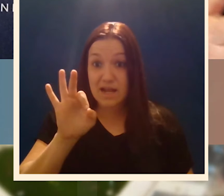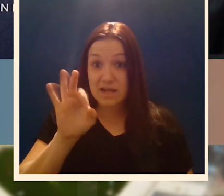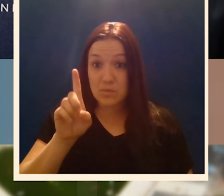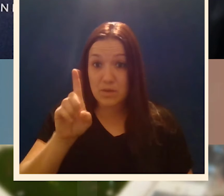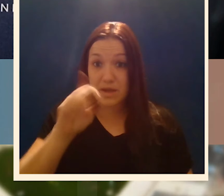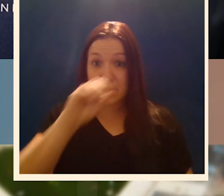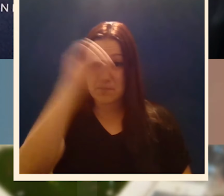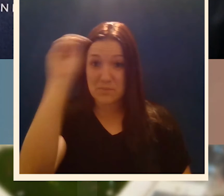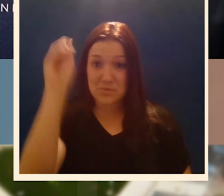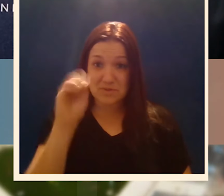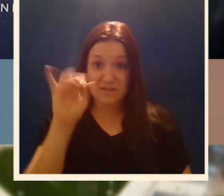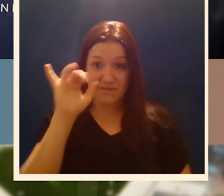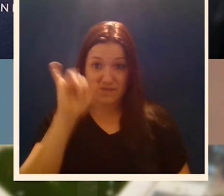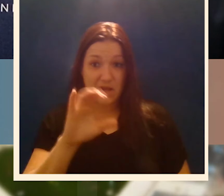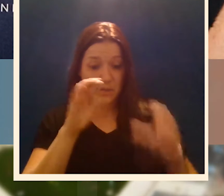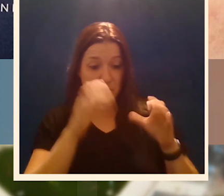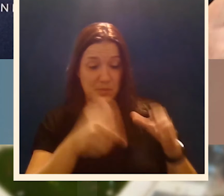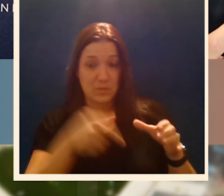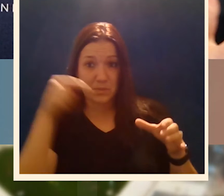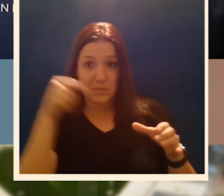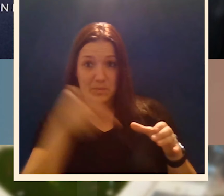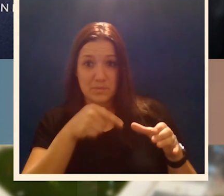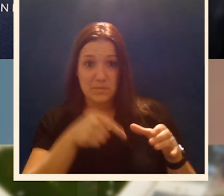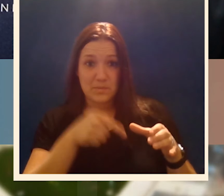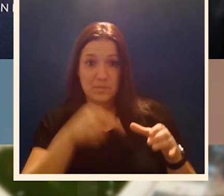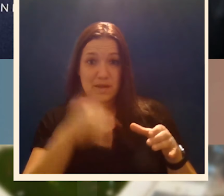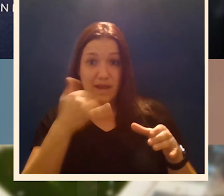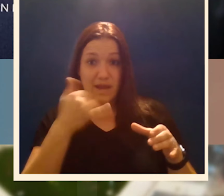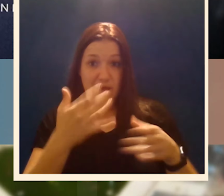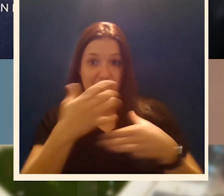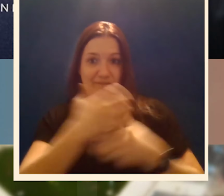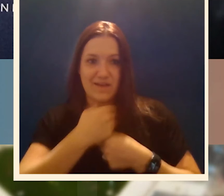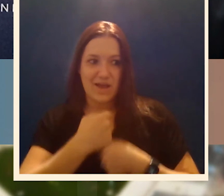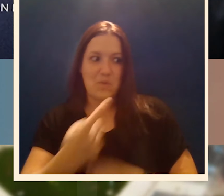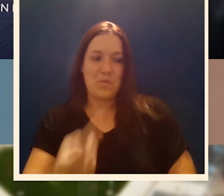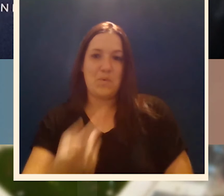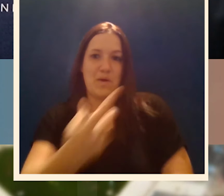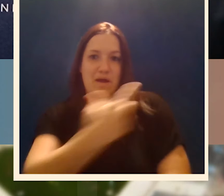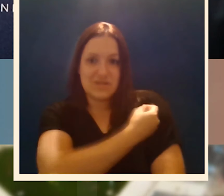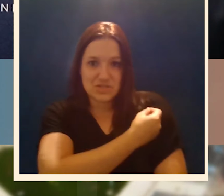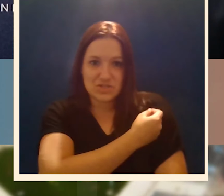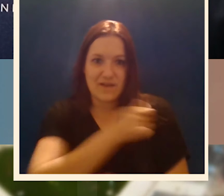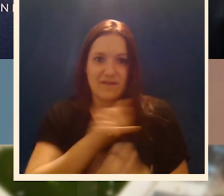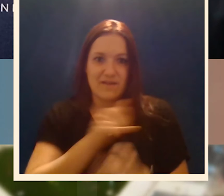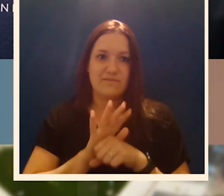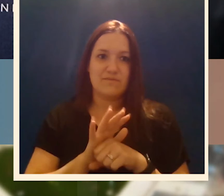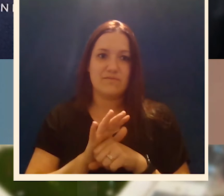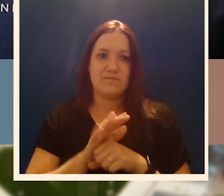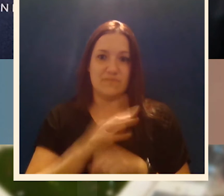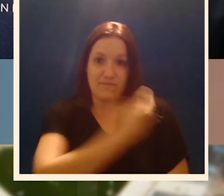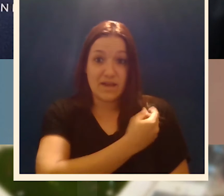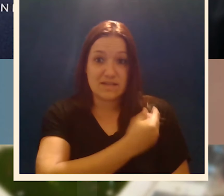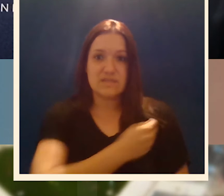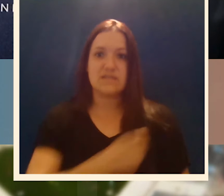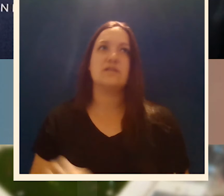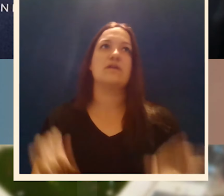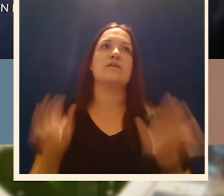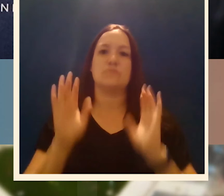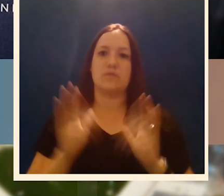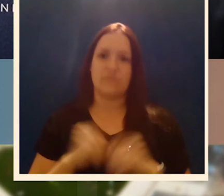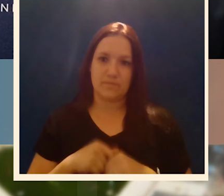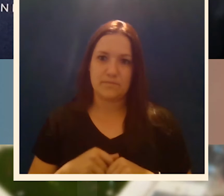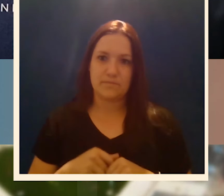that population of Tulare County having received at least one dose of vaccine is just simply outstanding. With